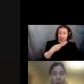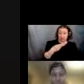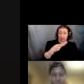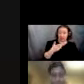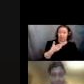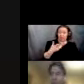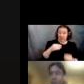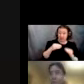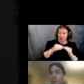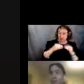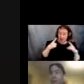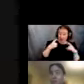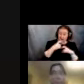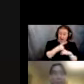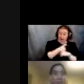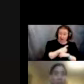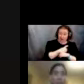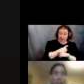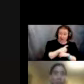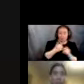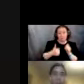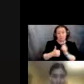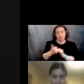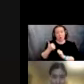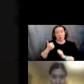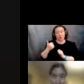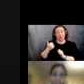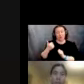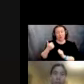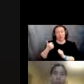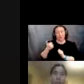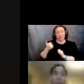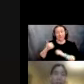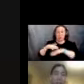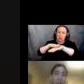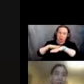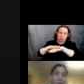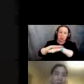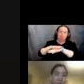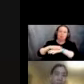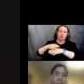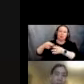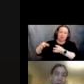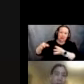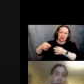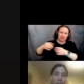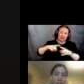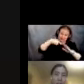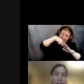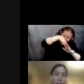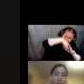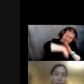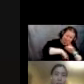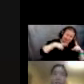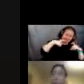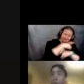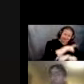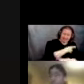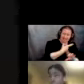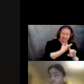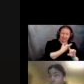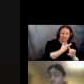more complicated than I think anybody has ever really talked about. It actually dates back to the 1840s